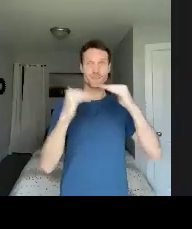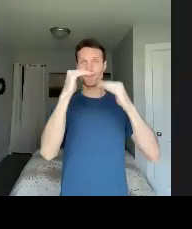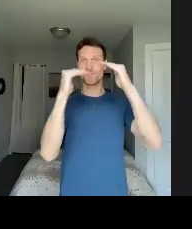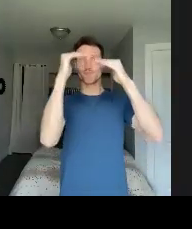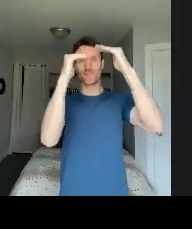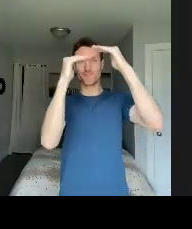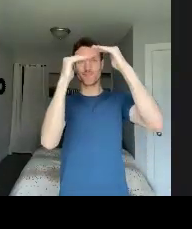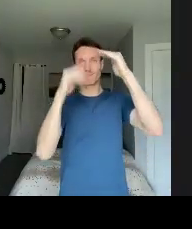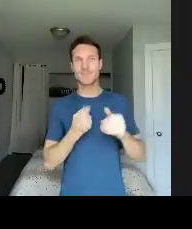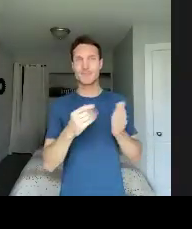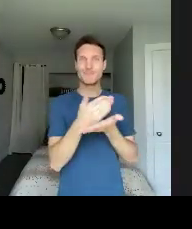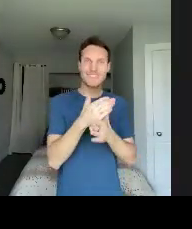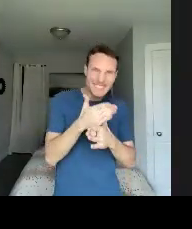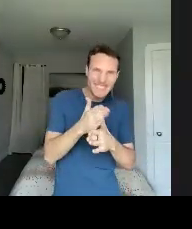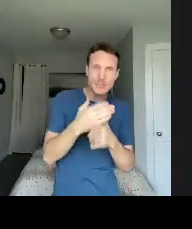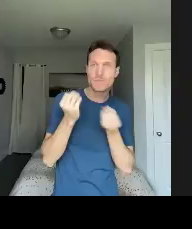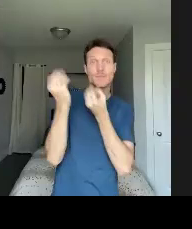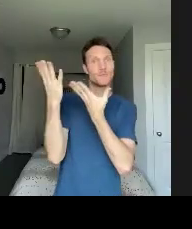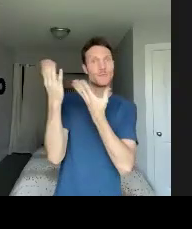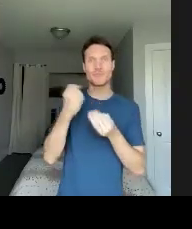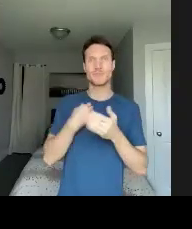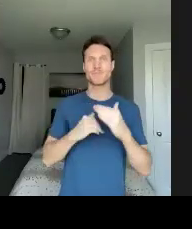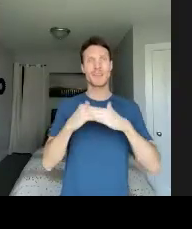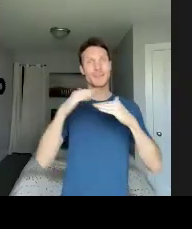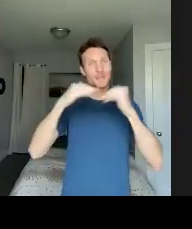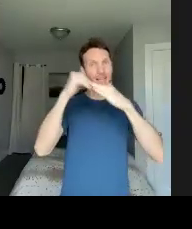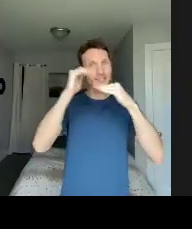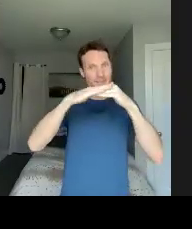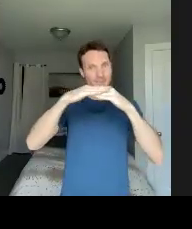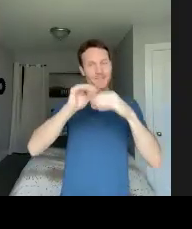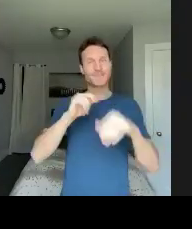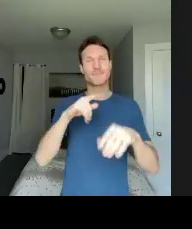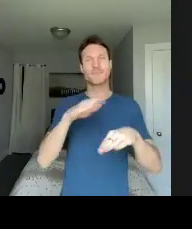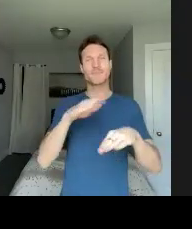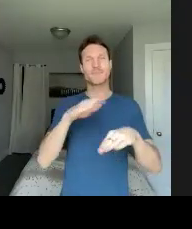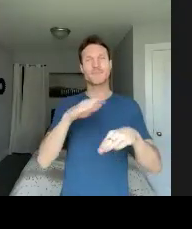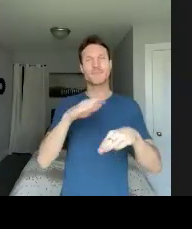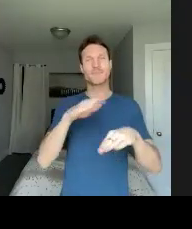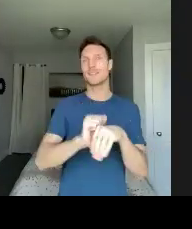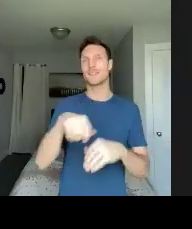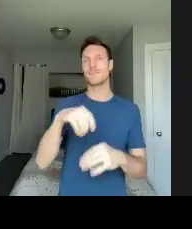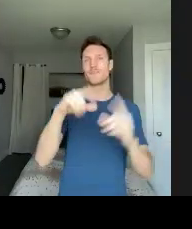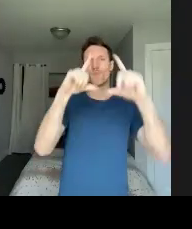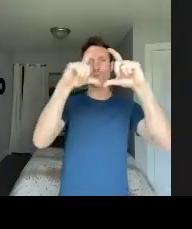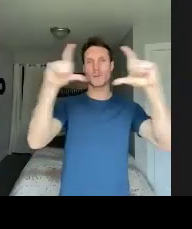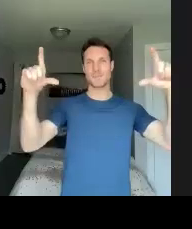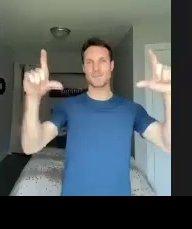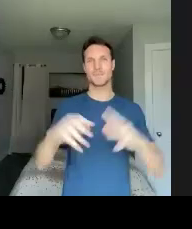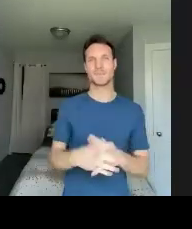updates, but more information is on the KDADS website. And again, we'll share that link a few times in the